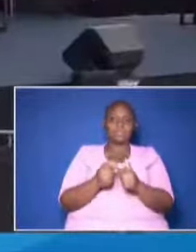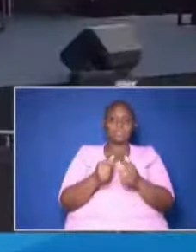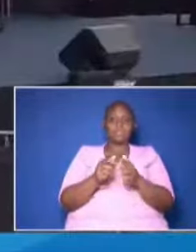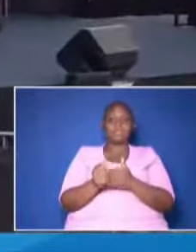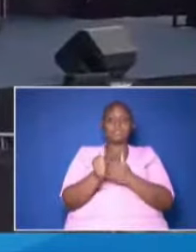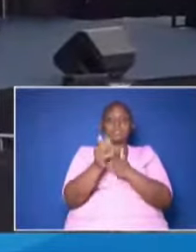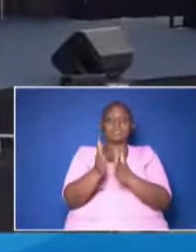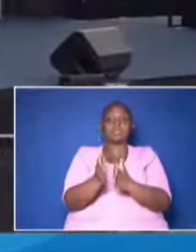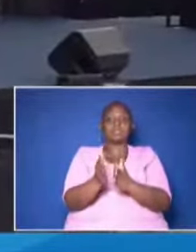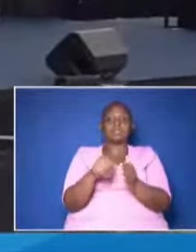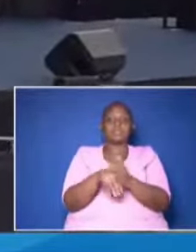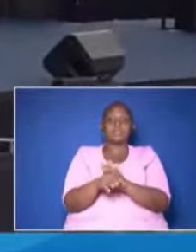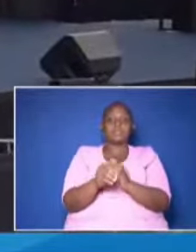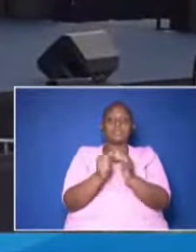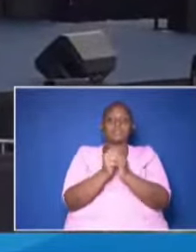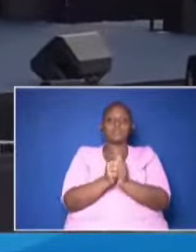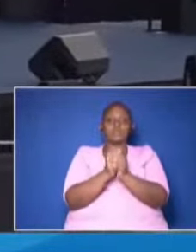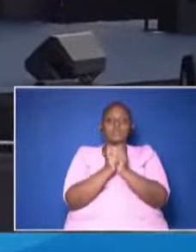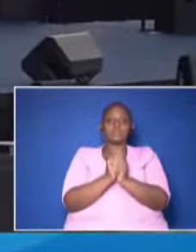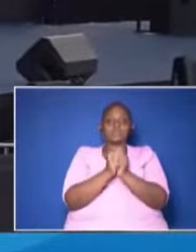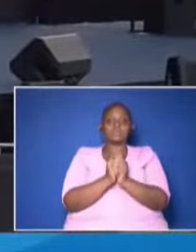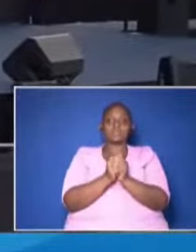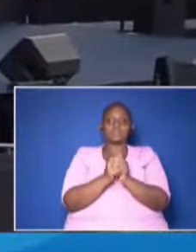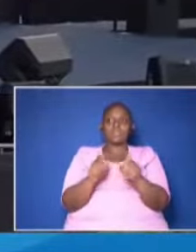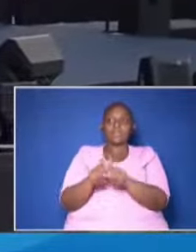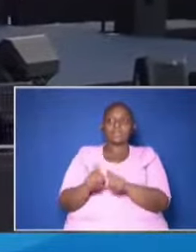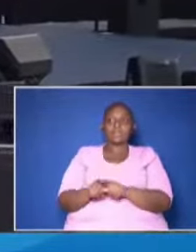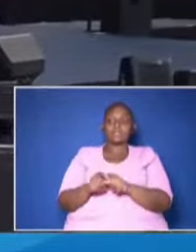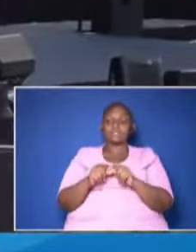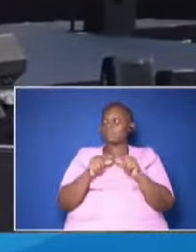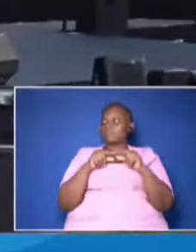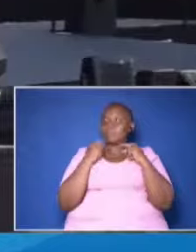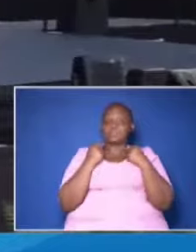worship as Ben prepares himself with a white